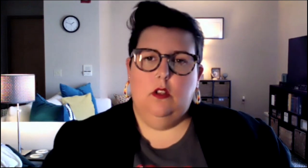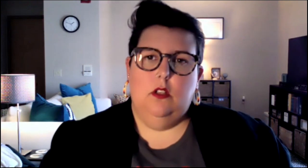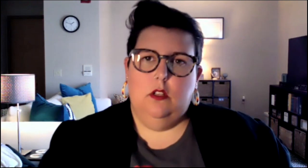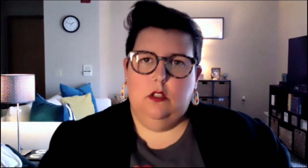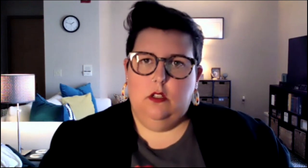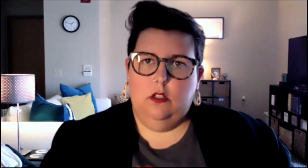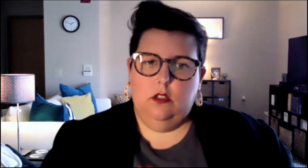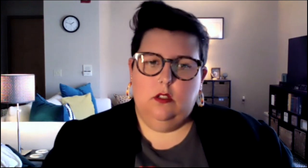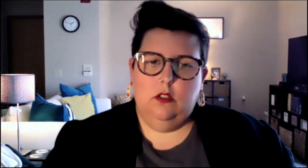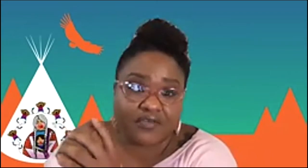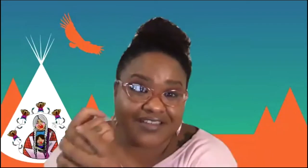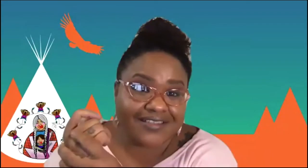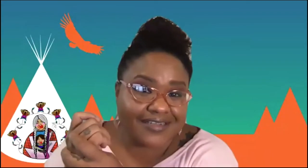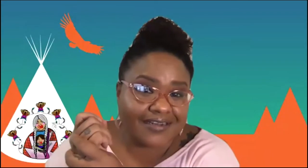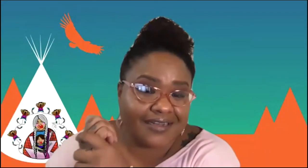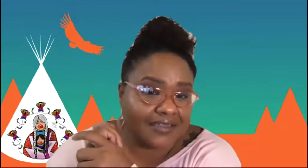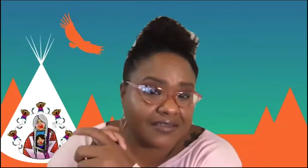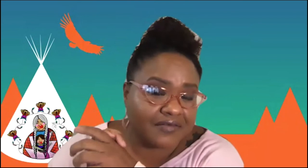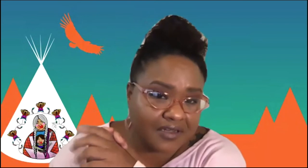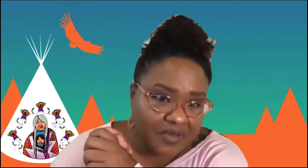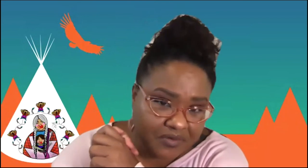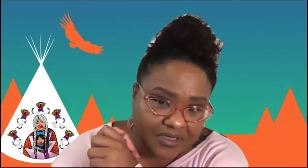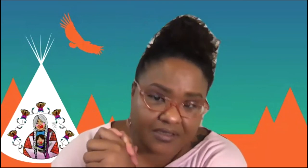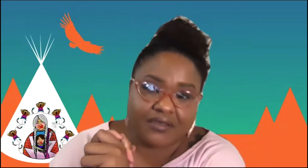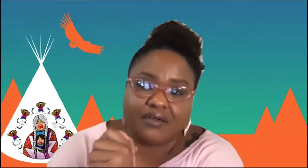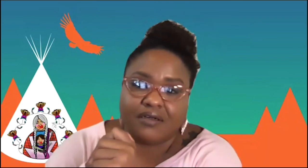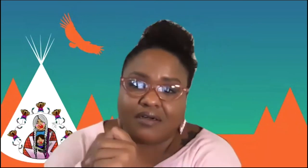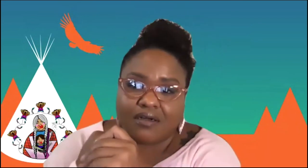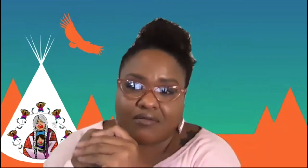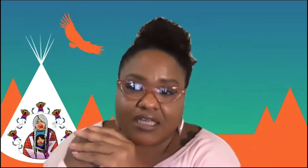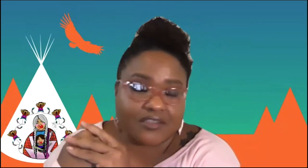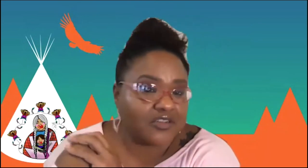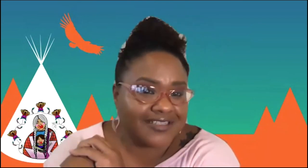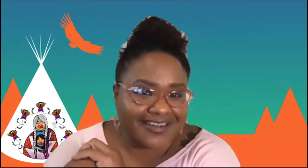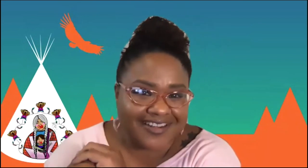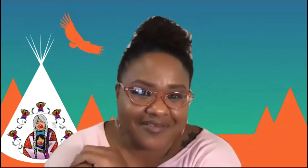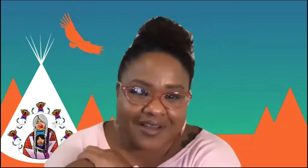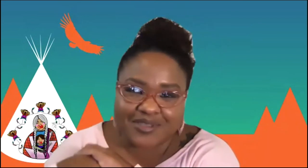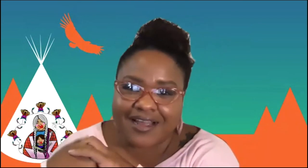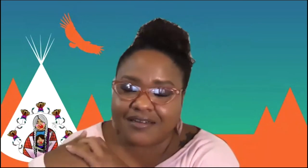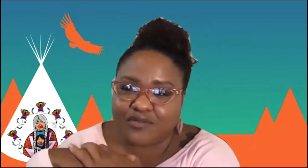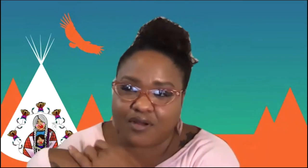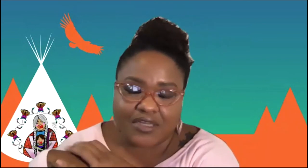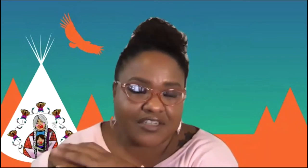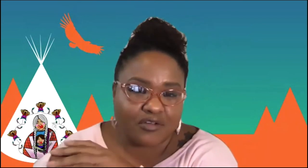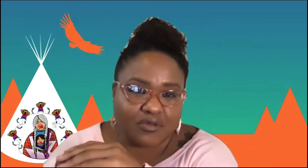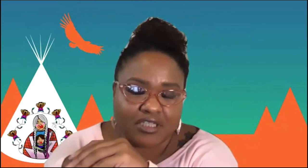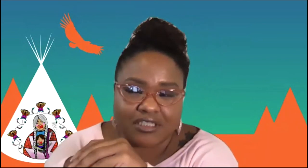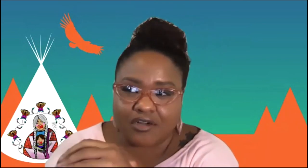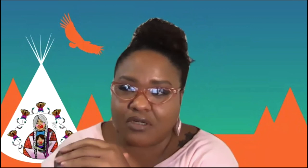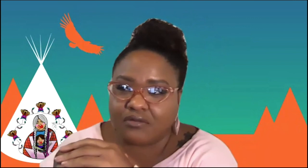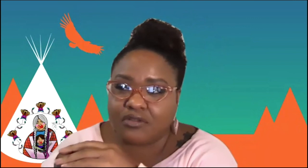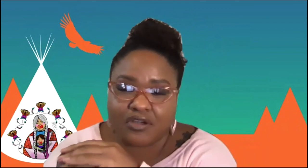Mm-hmm. Absolutely. I like that. Serving the stated needs of the community. We can't stress that enough. That was guidance from